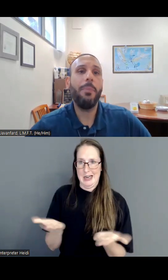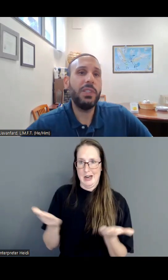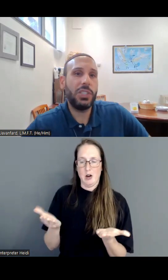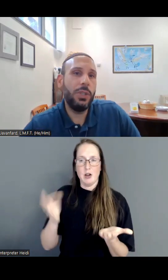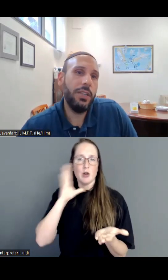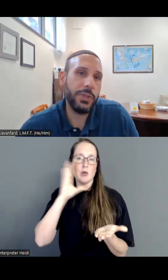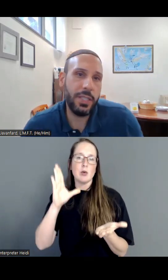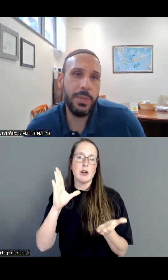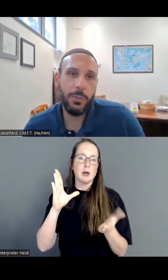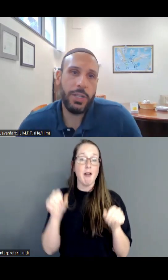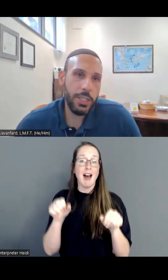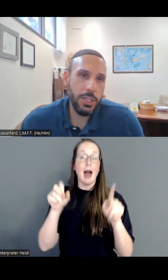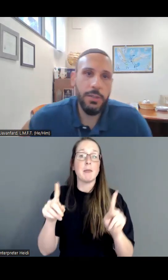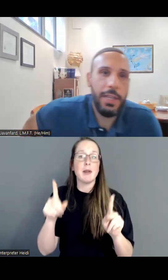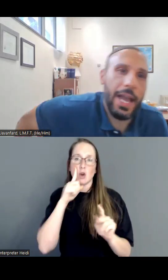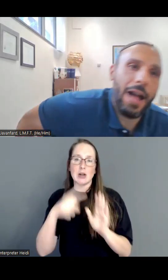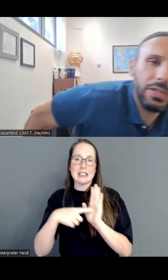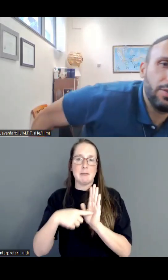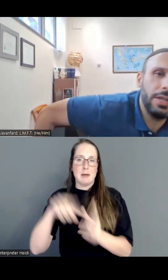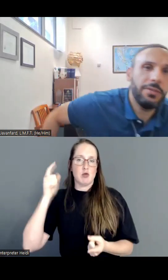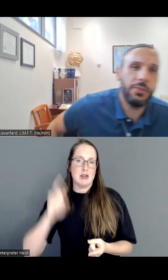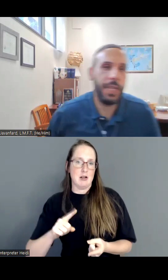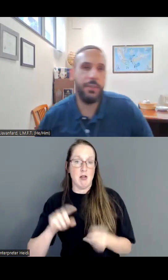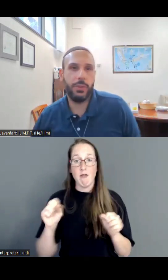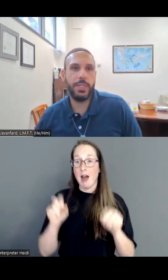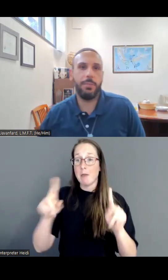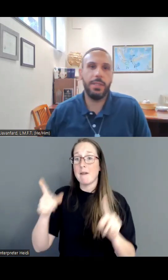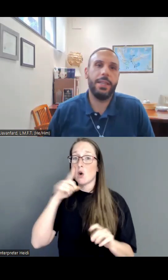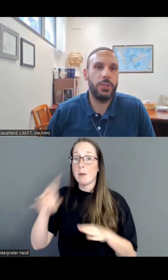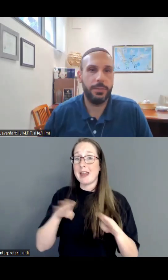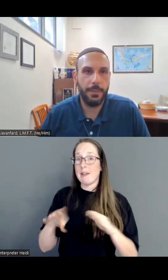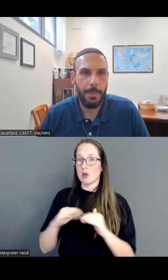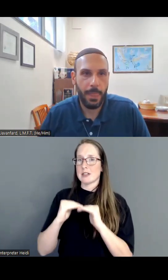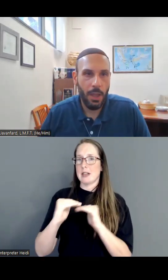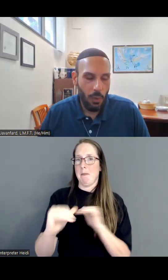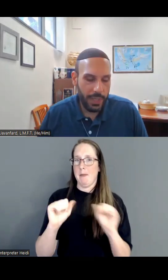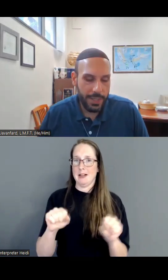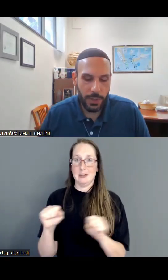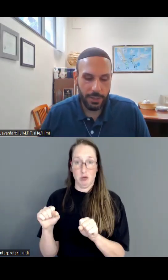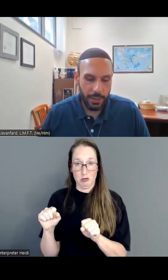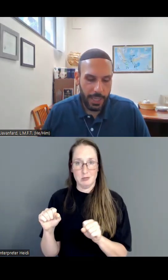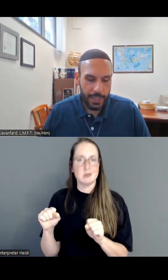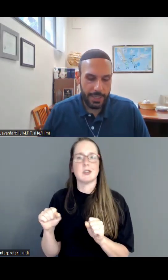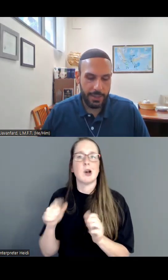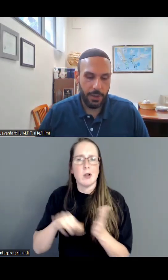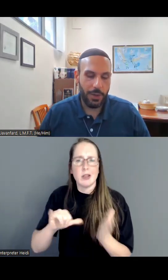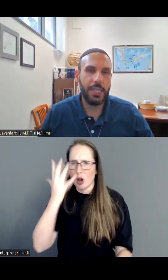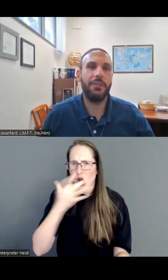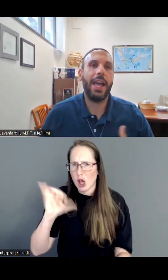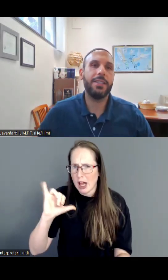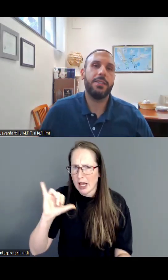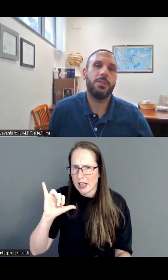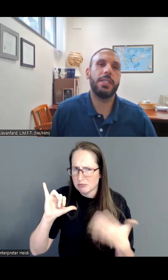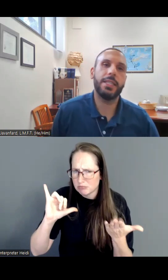the opportunity for symptom reduction and the opportunity for behavioral stabilization. What that's going to look like is that they are going